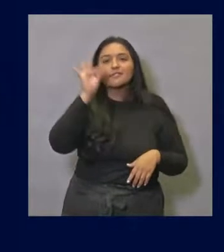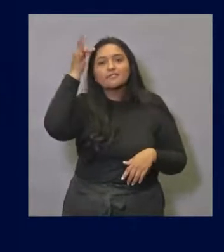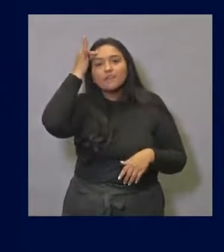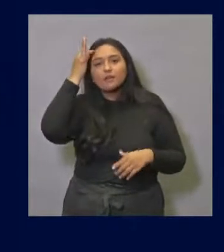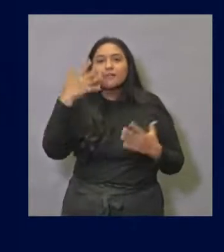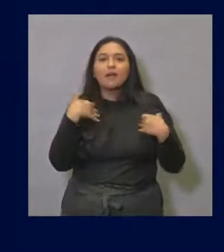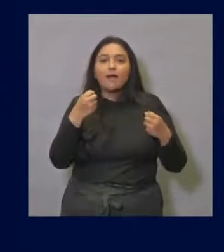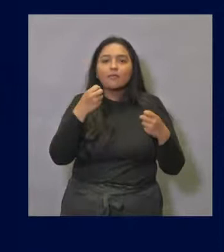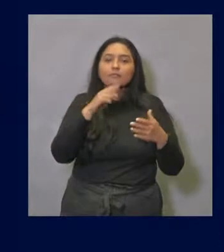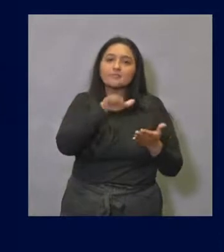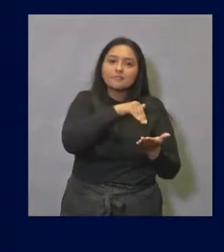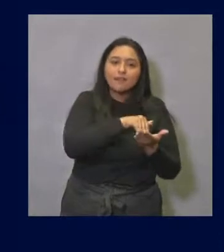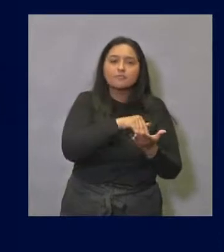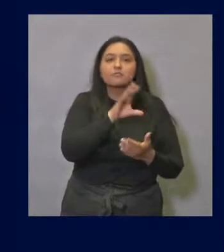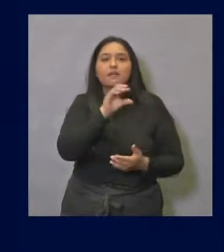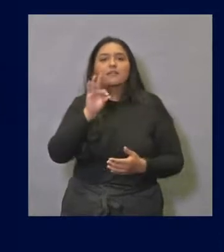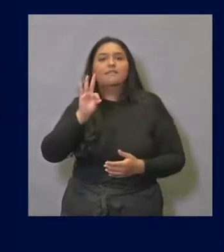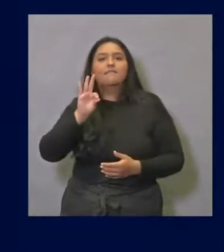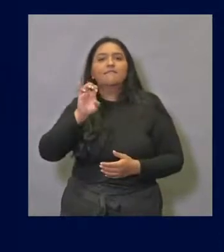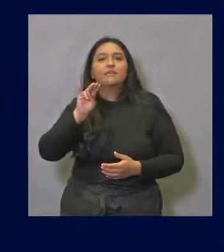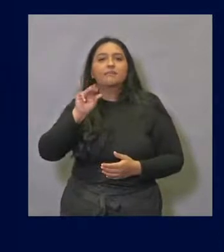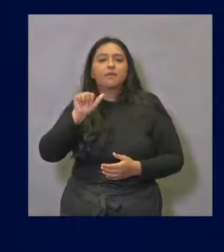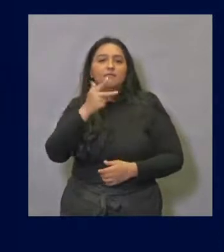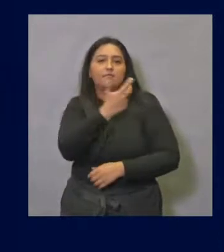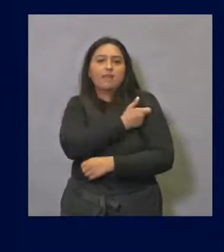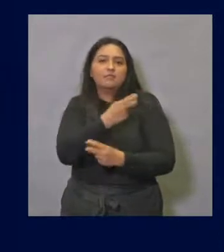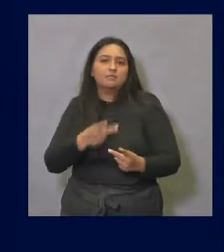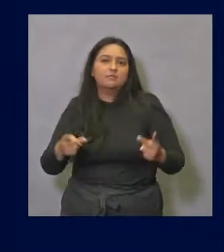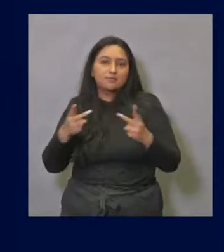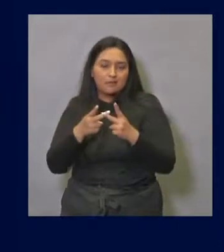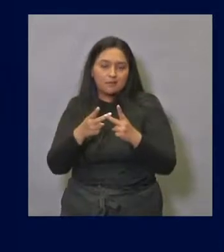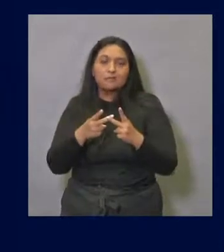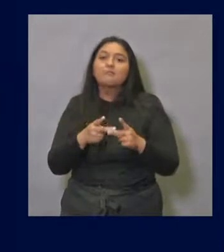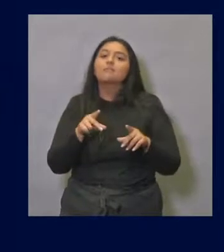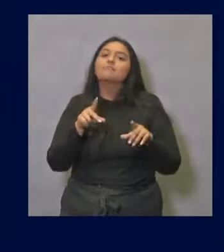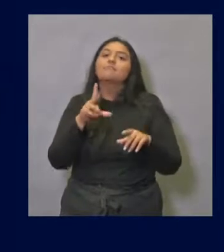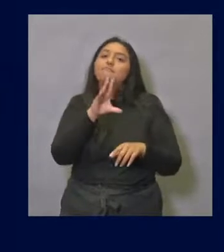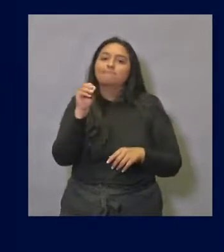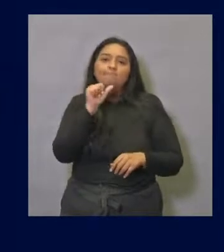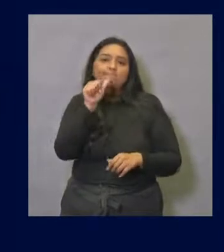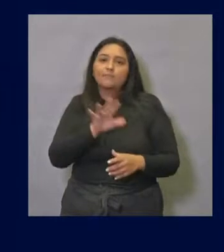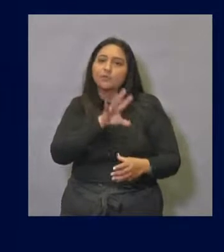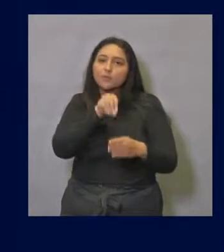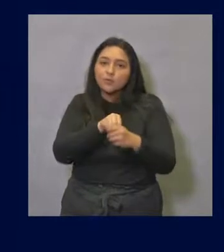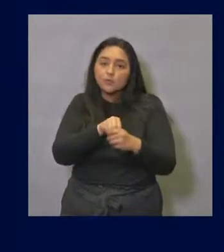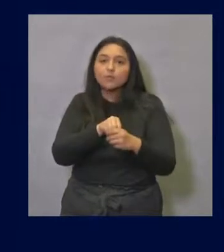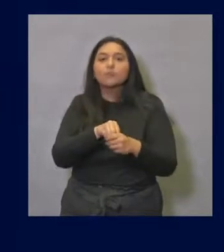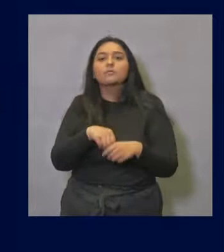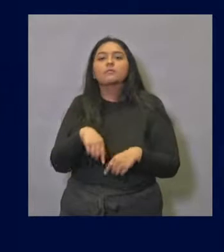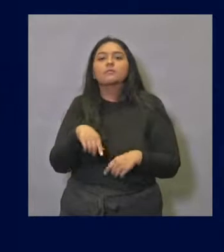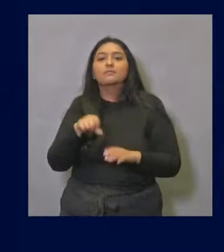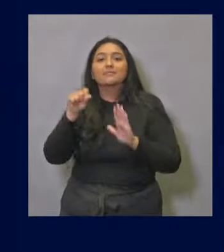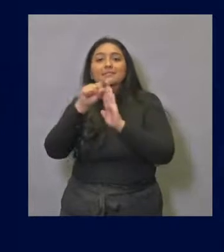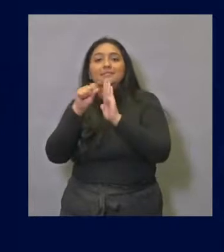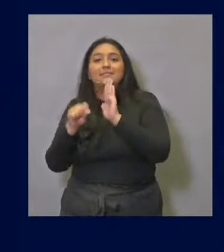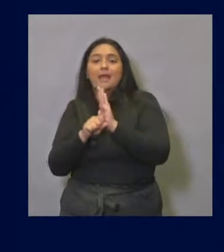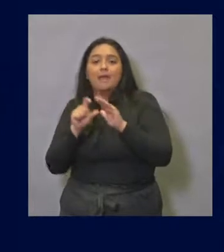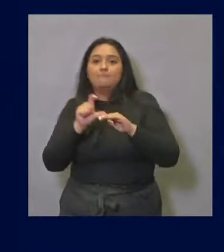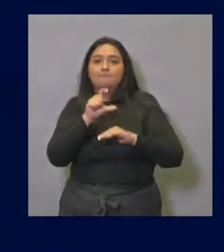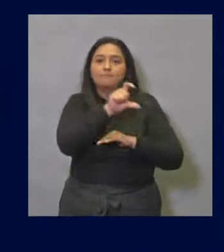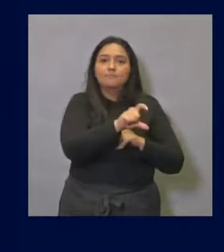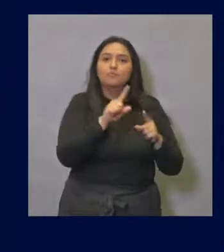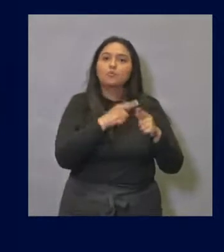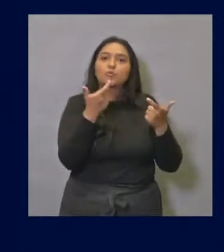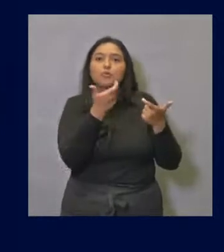the FEMA vaccination sites, nor does it include doses allocated by the state to the large multi-county